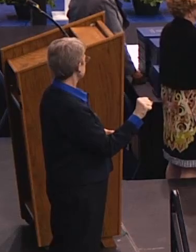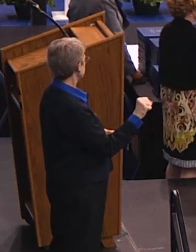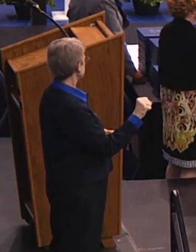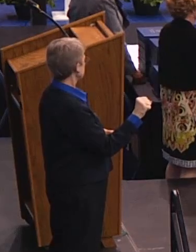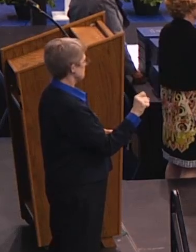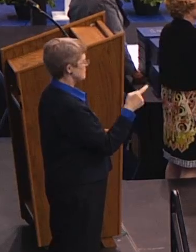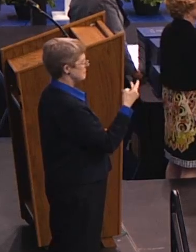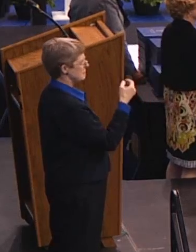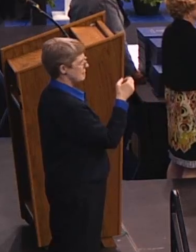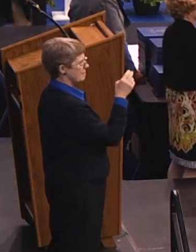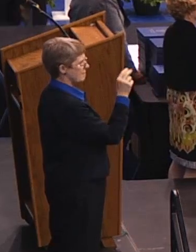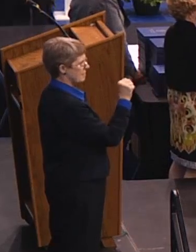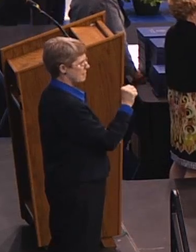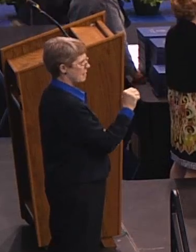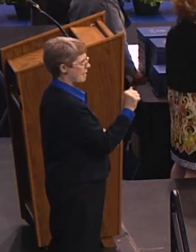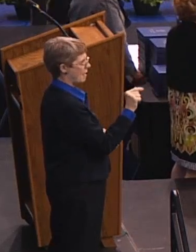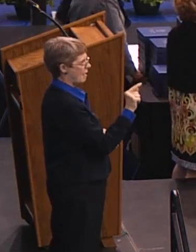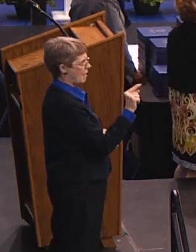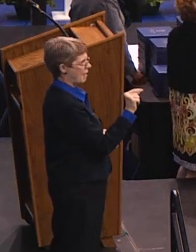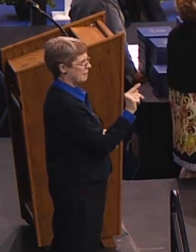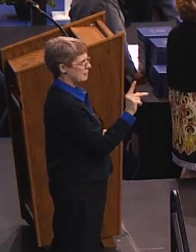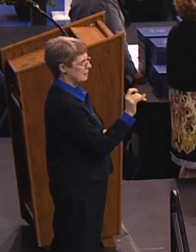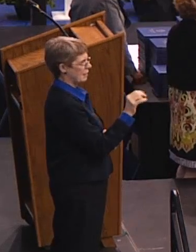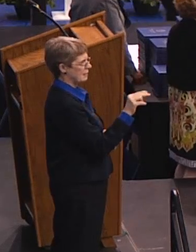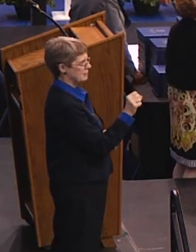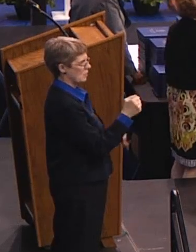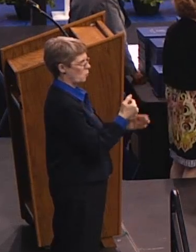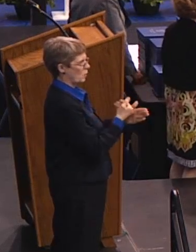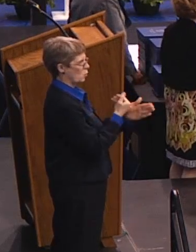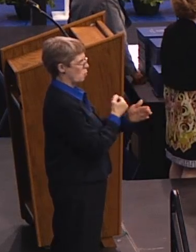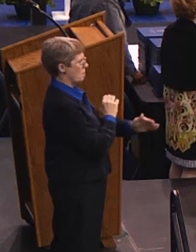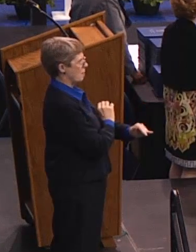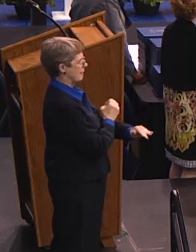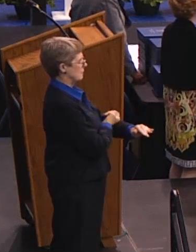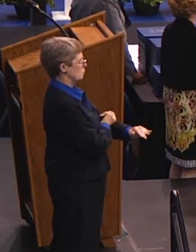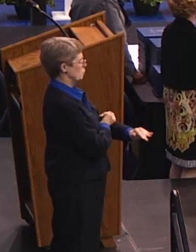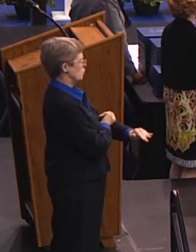Stephen Christopher Atkins, renewable energy.